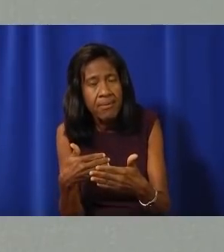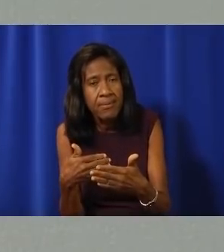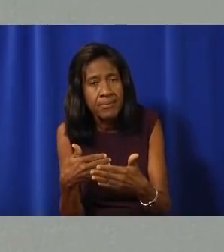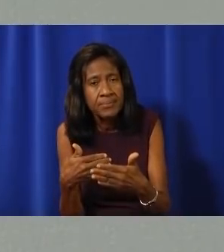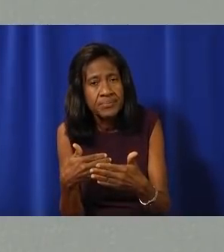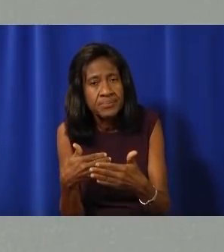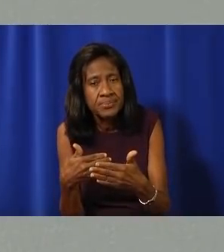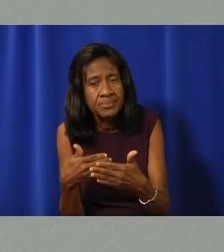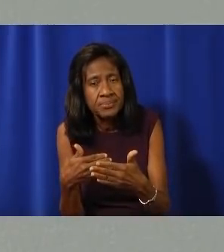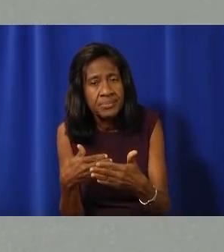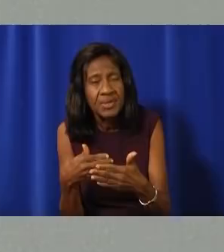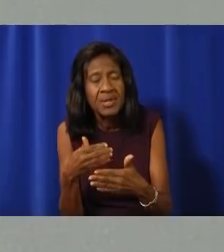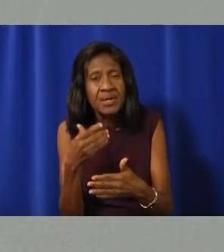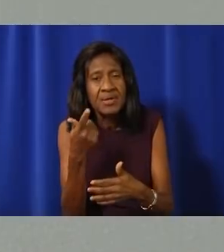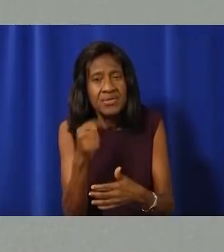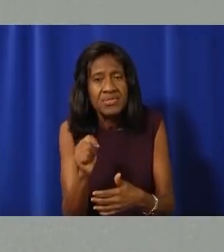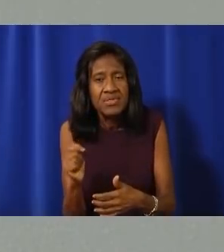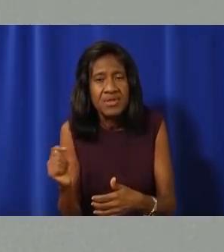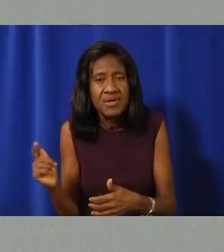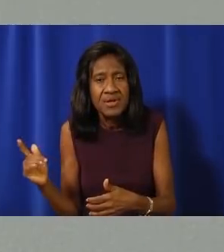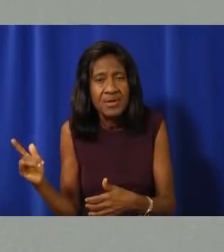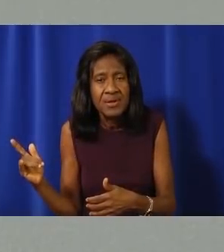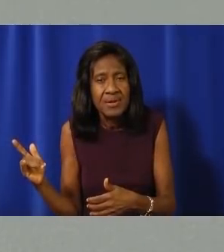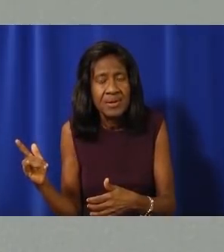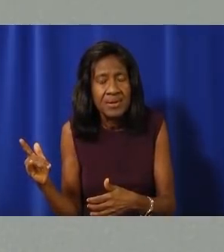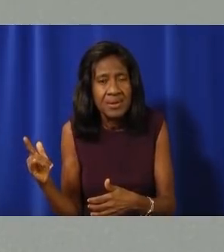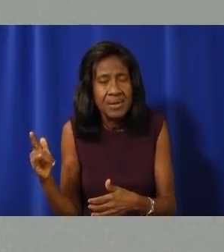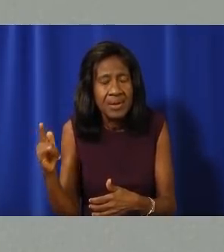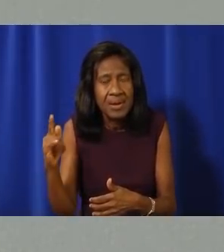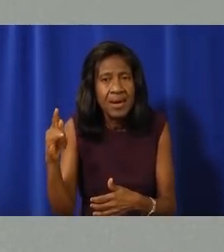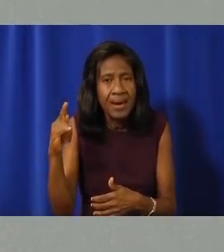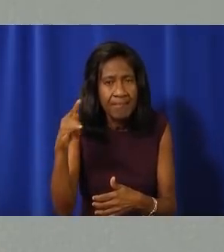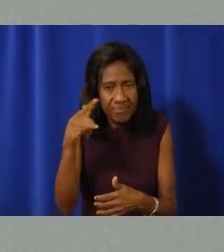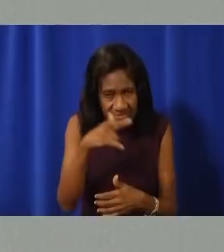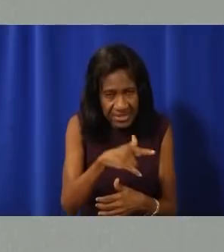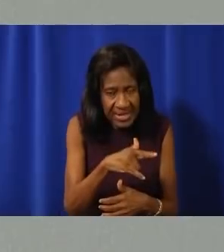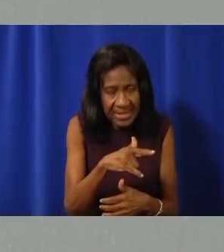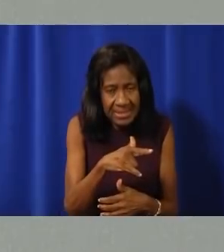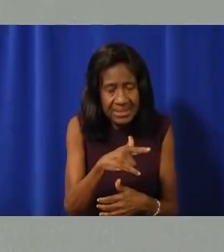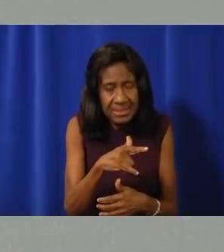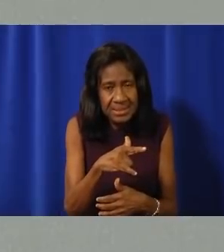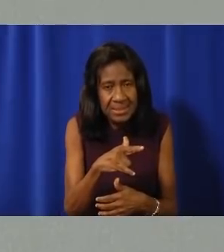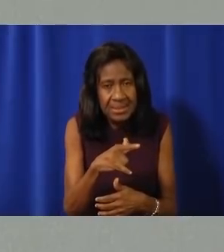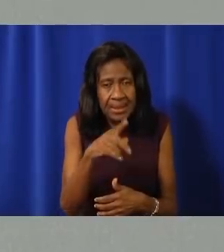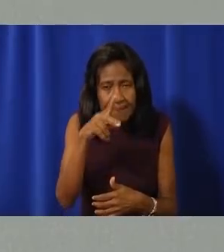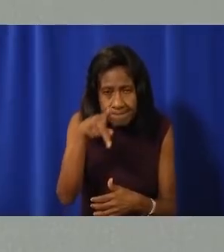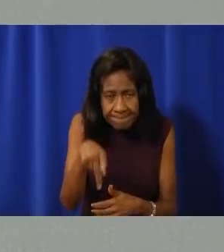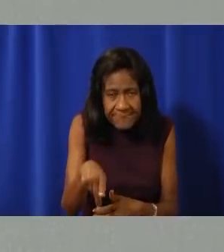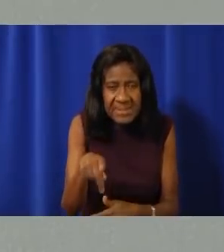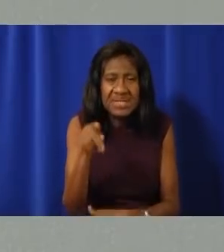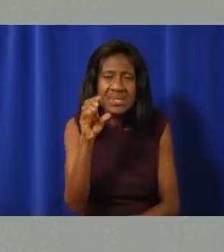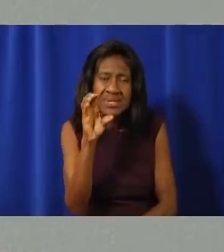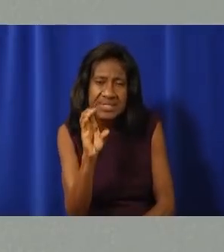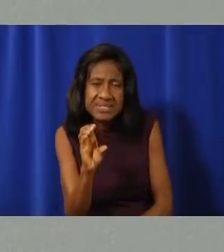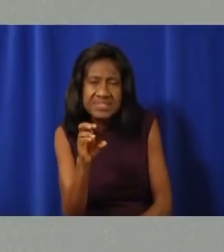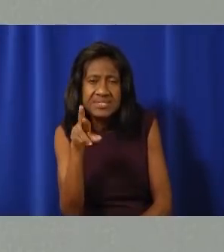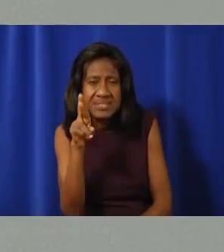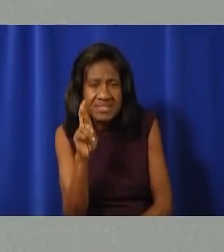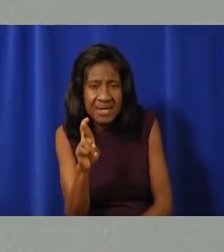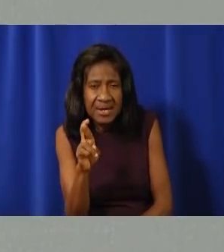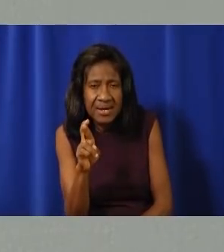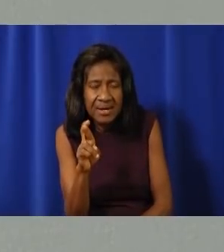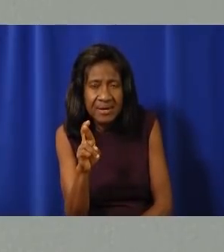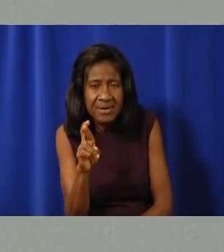there was a pre-flight PCR test requirement that would effectively have been done